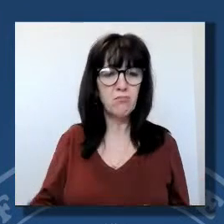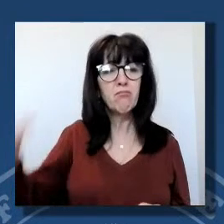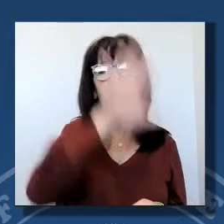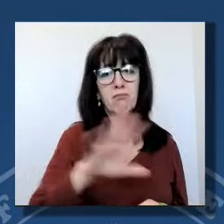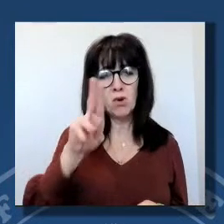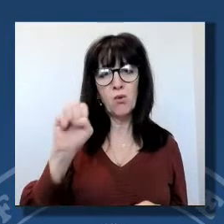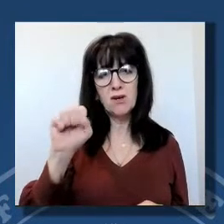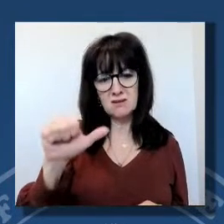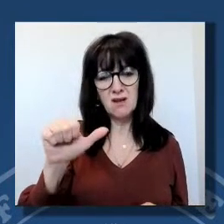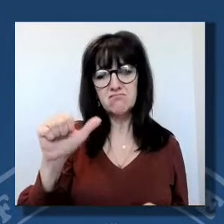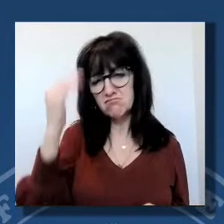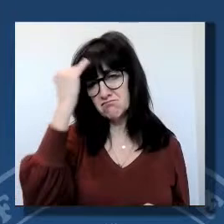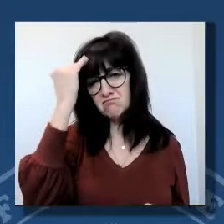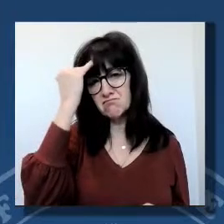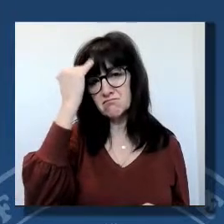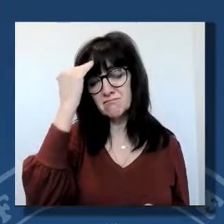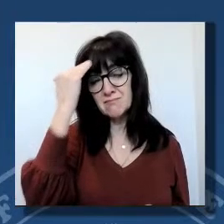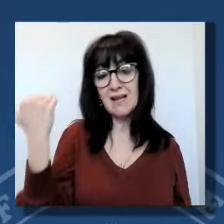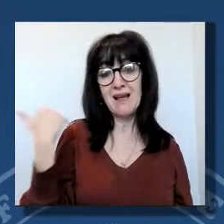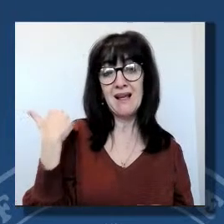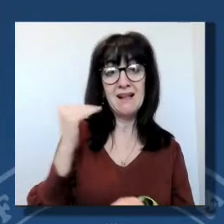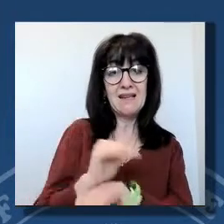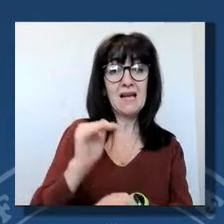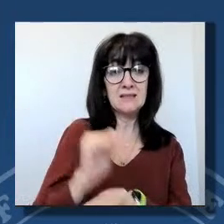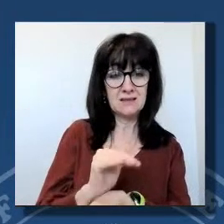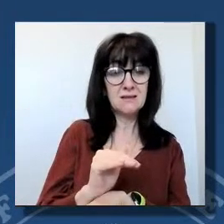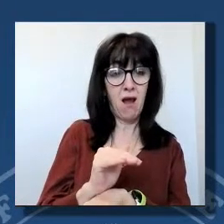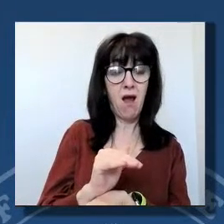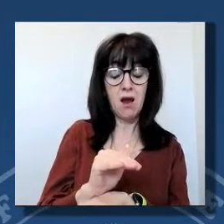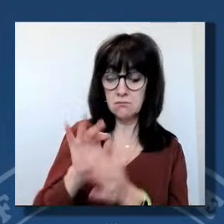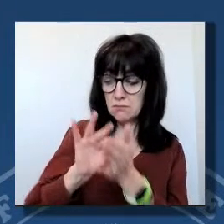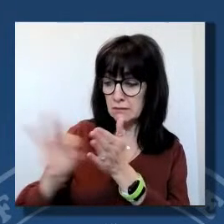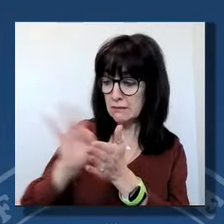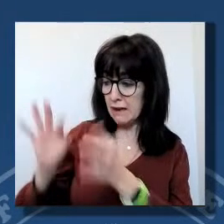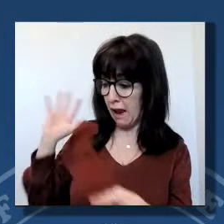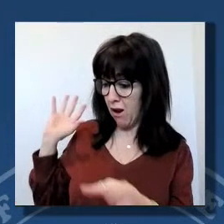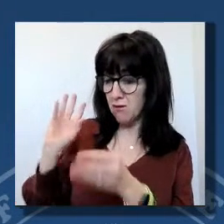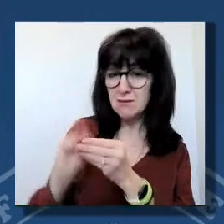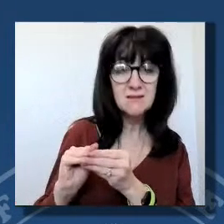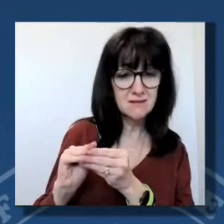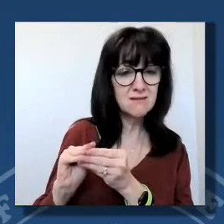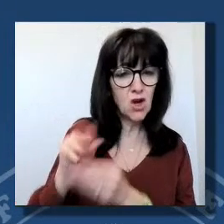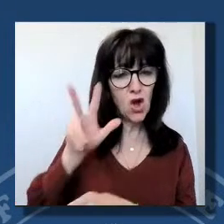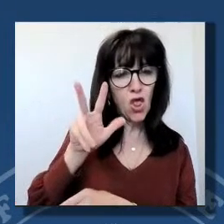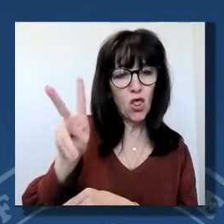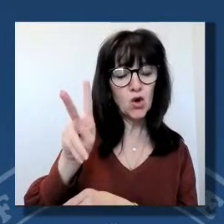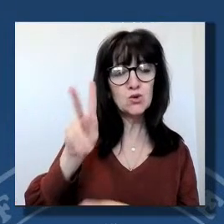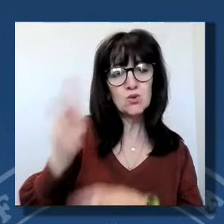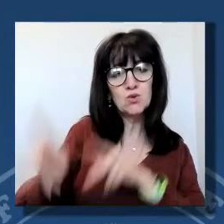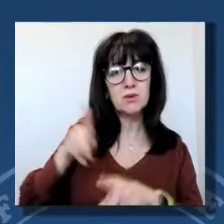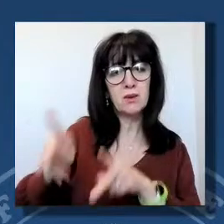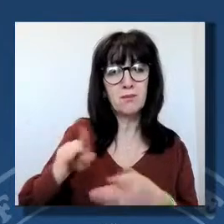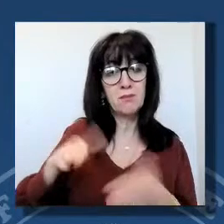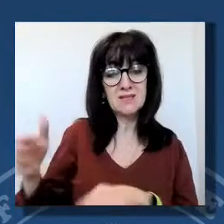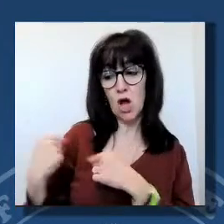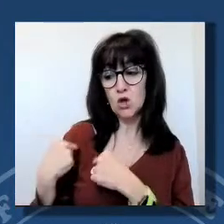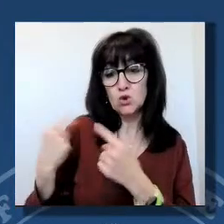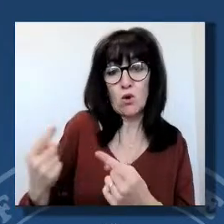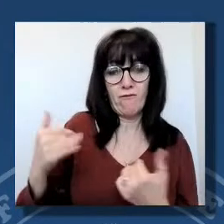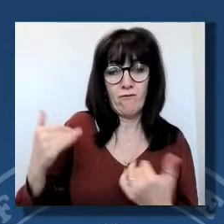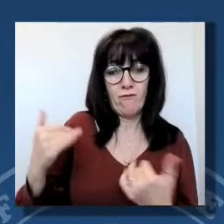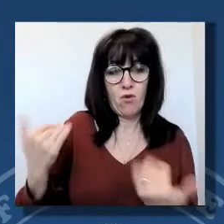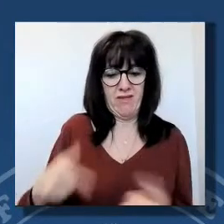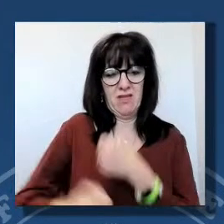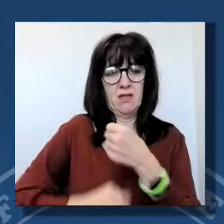night, 32 individuals have been killed in the first 3 months of this year. We're here today at the Delaware Highway